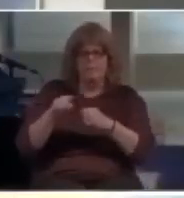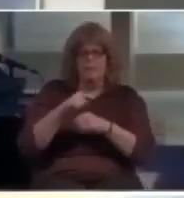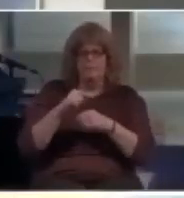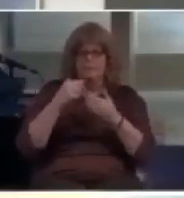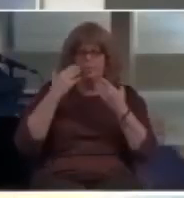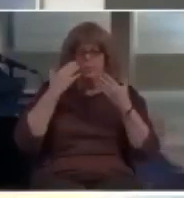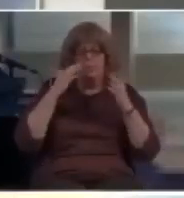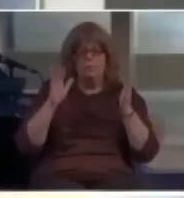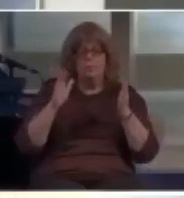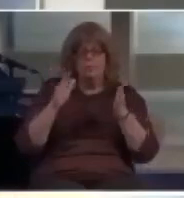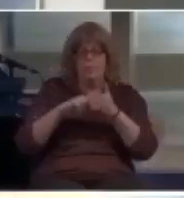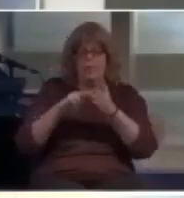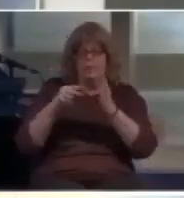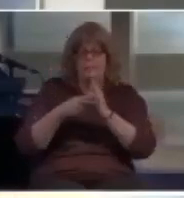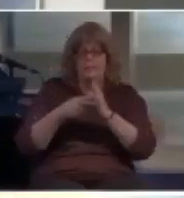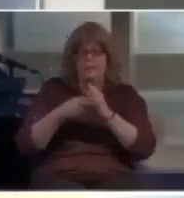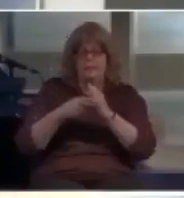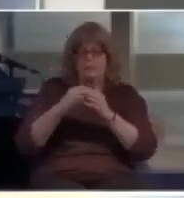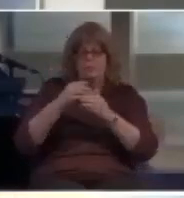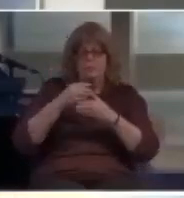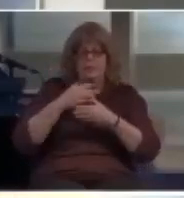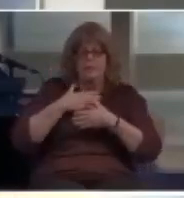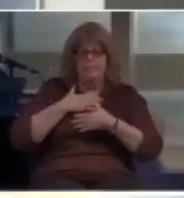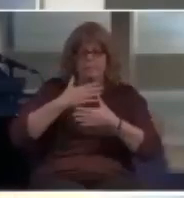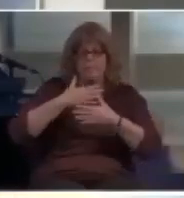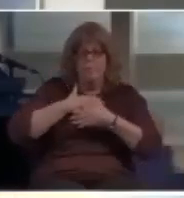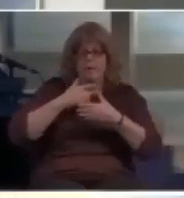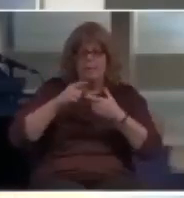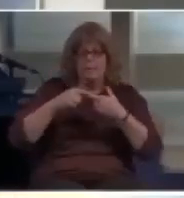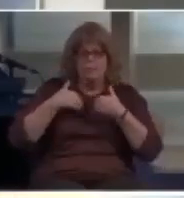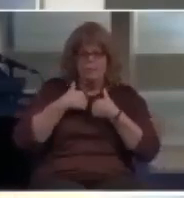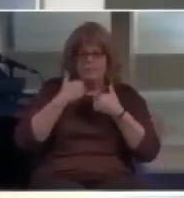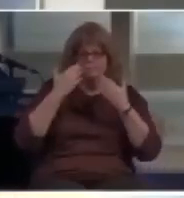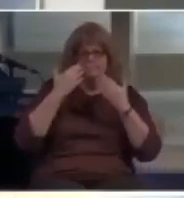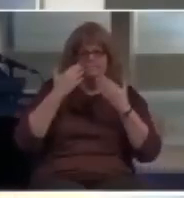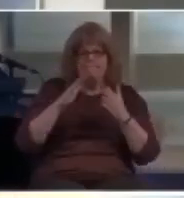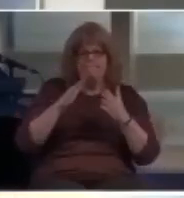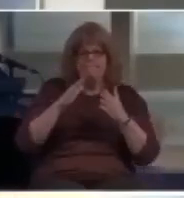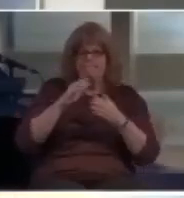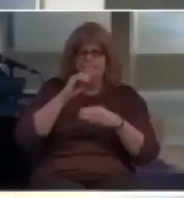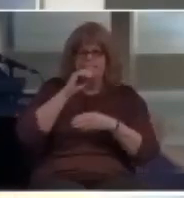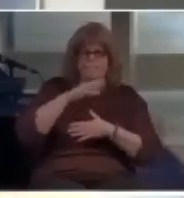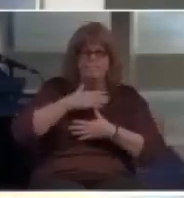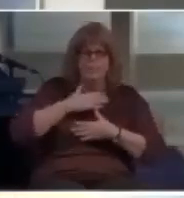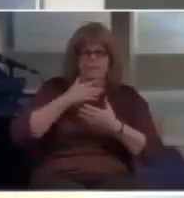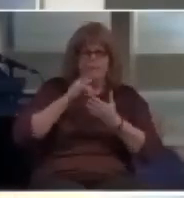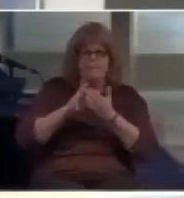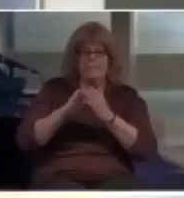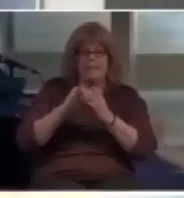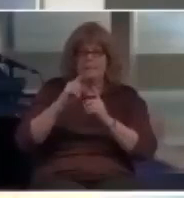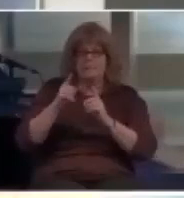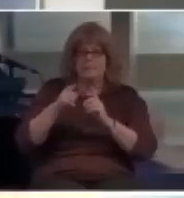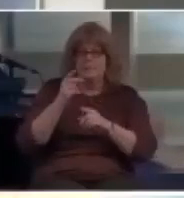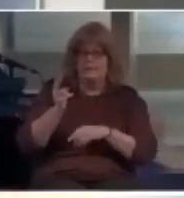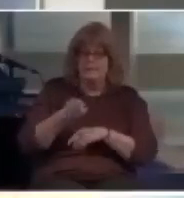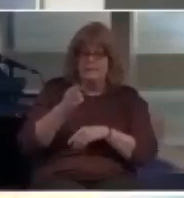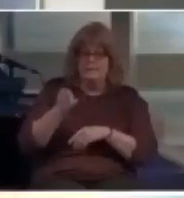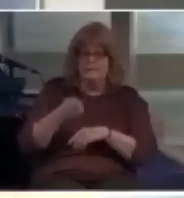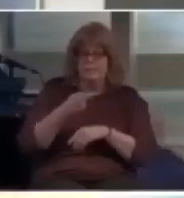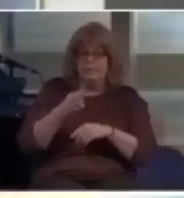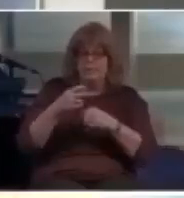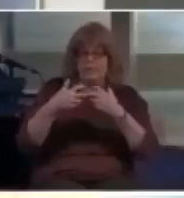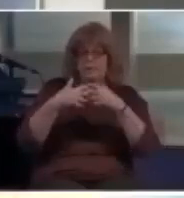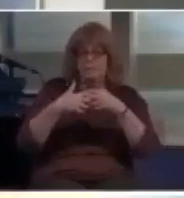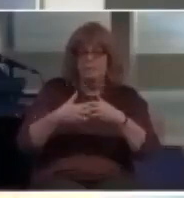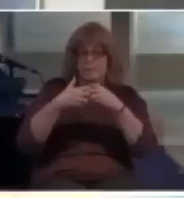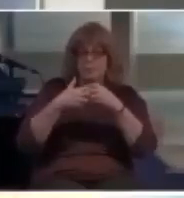know what it means to give breath to the beast. We don't know if this is the point in history where